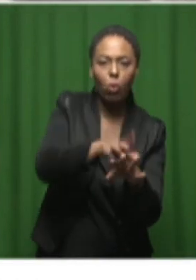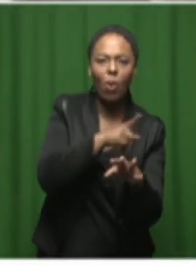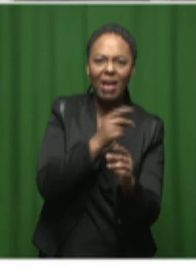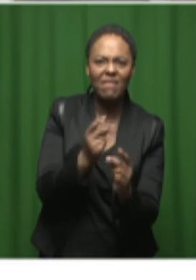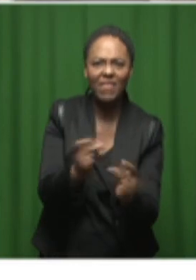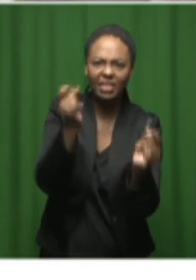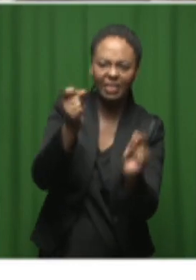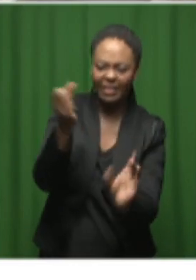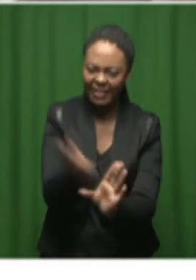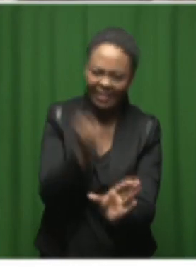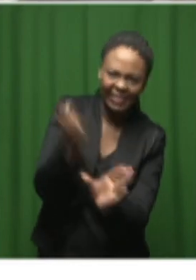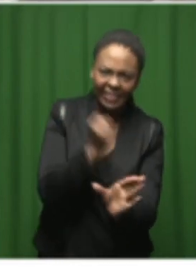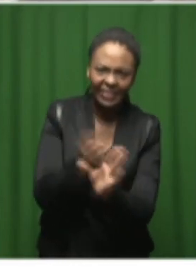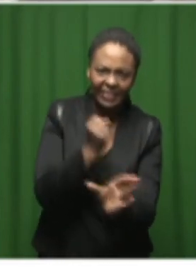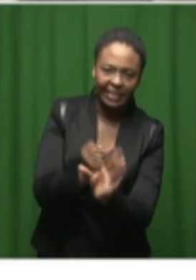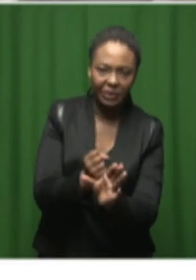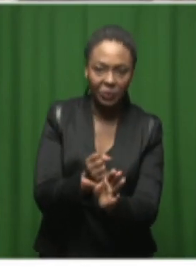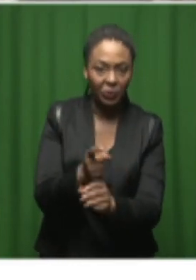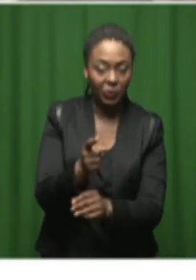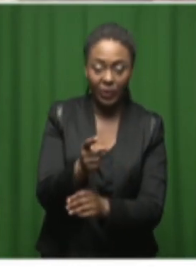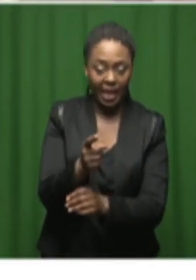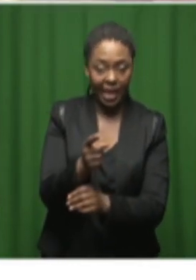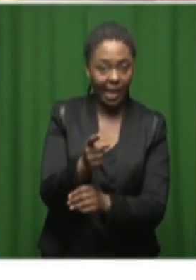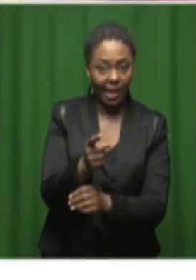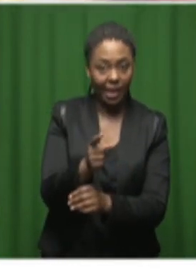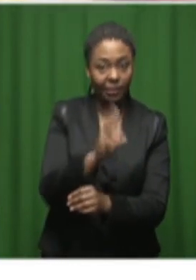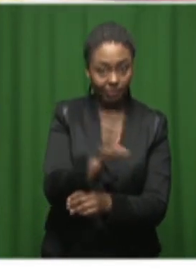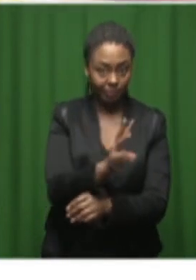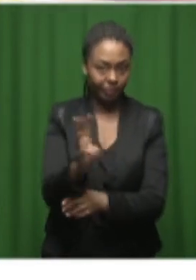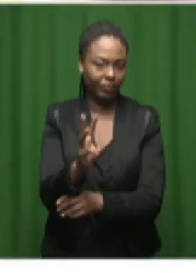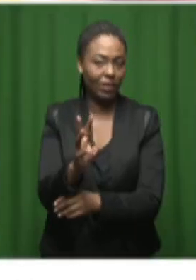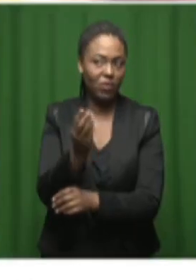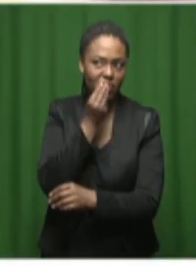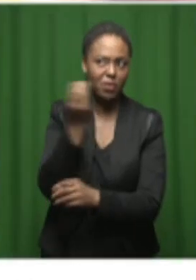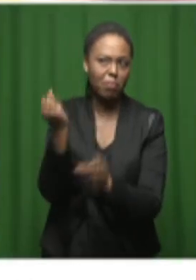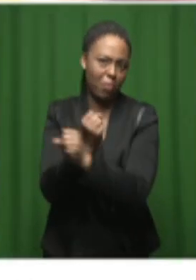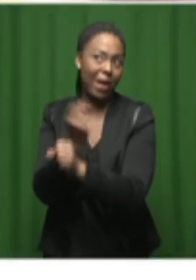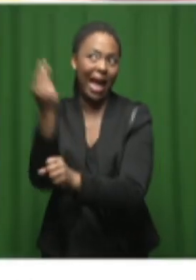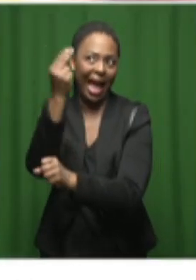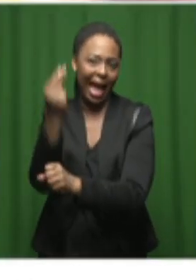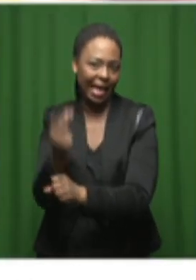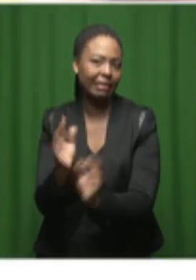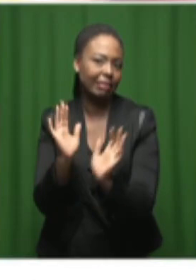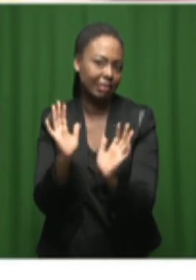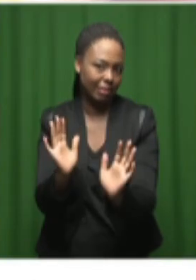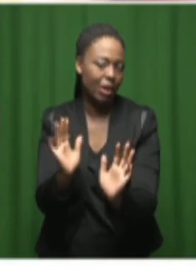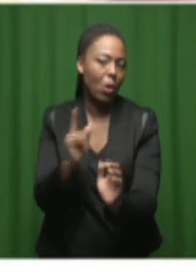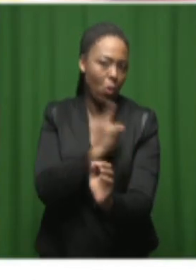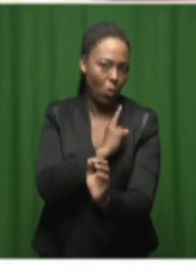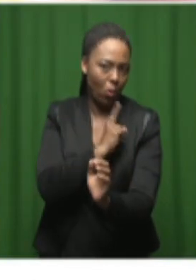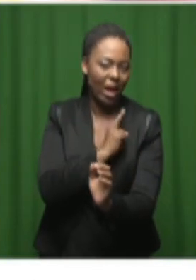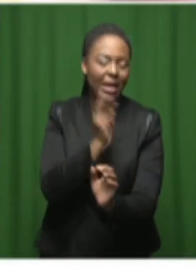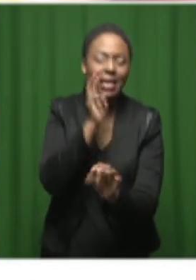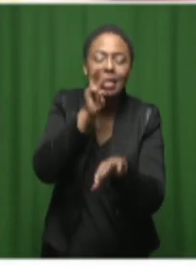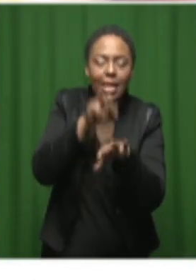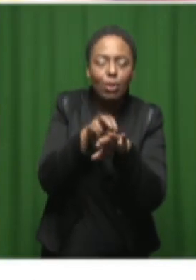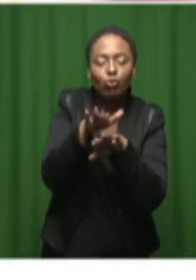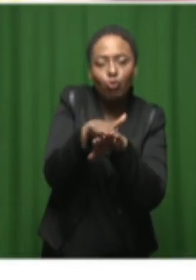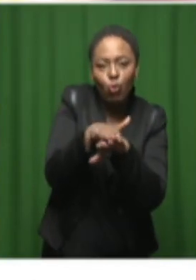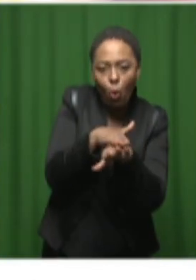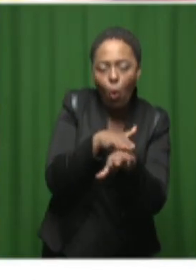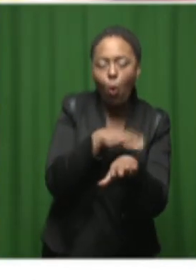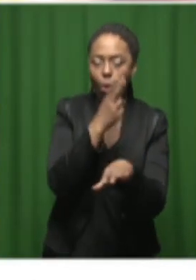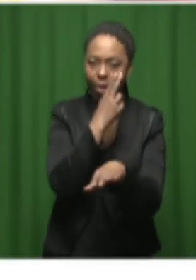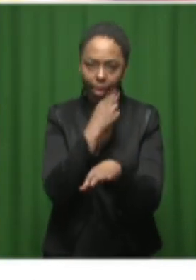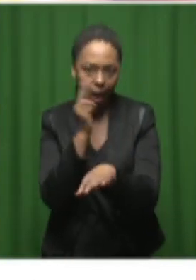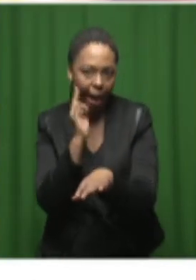cooking is like something, it's an art, you need to be very patient with it, do it nice and slow. So that's how I do it. I